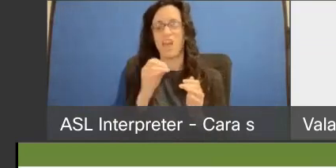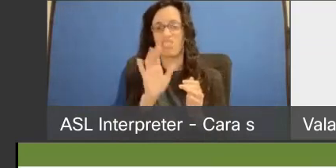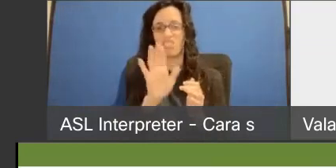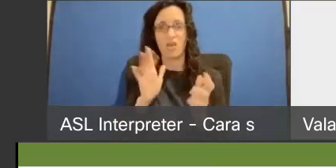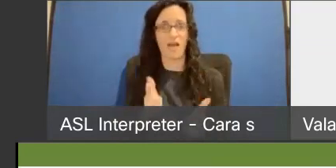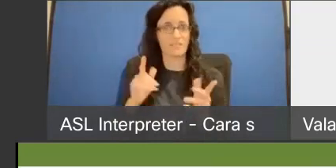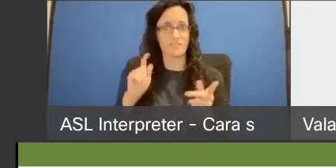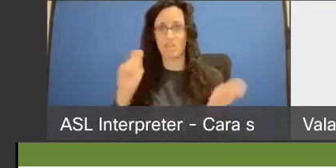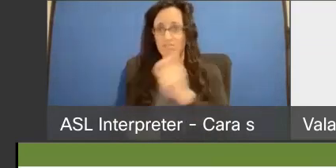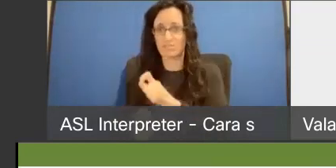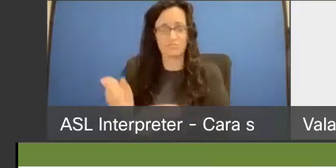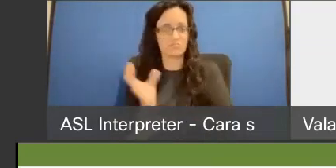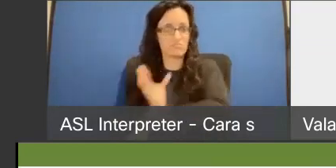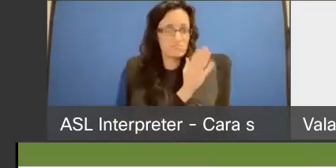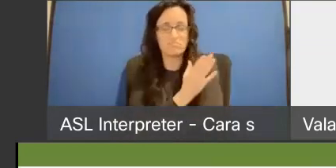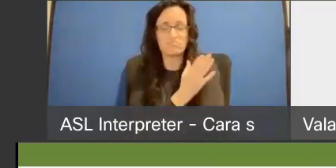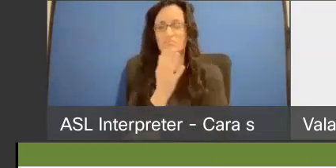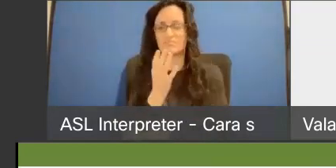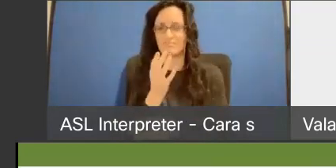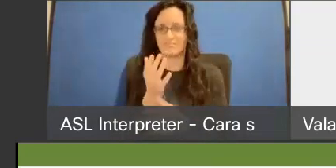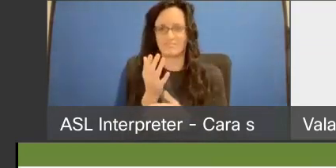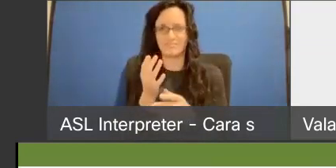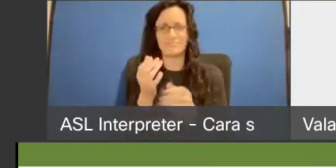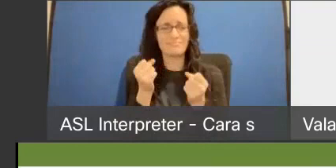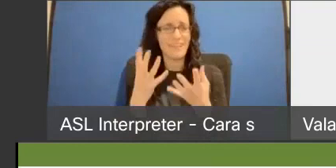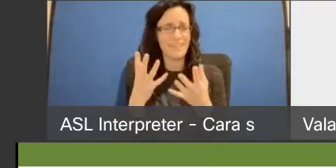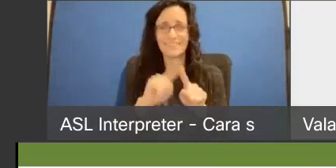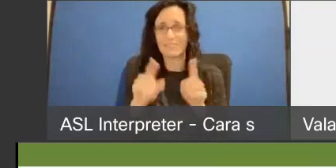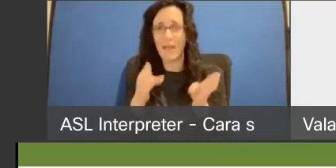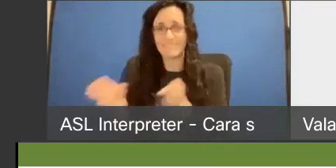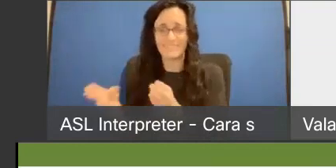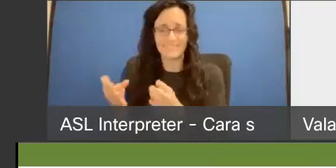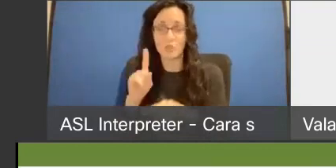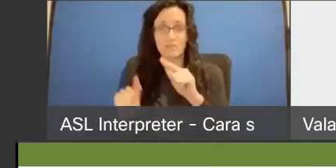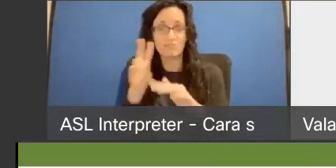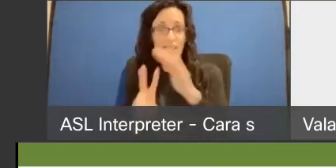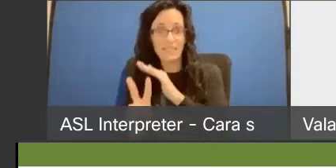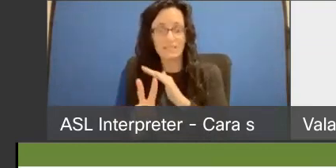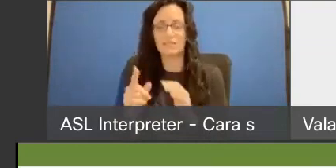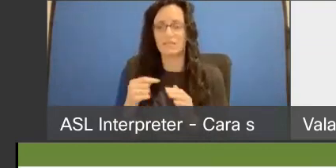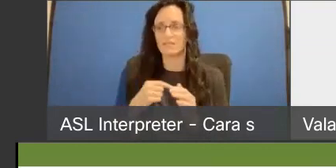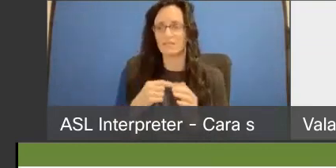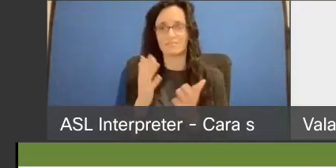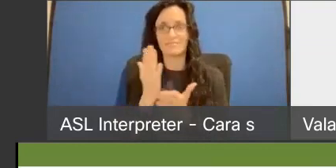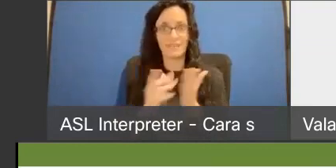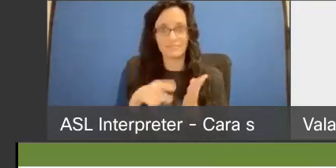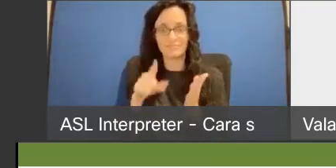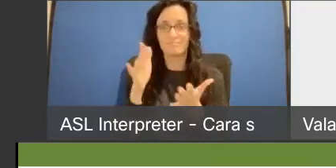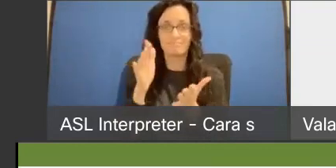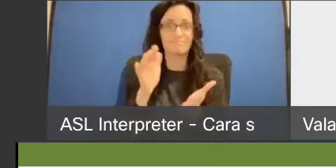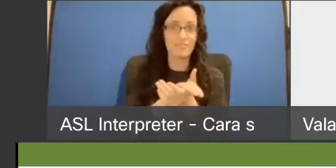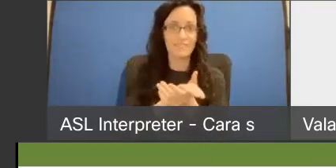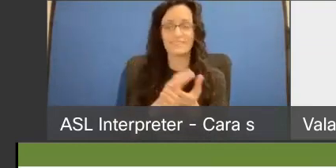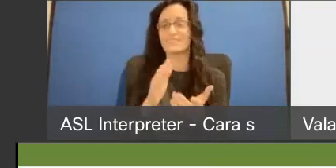would have never anticipated. So I've seen people who have found spouses who've gone on and gotten jobs, who finished that